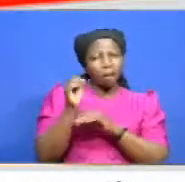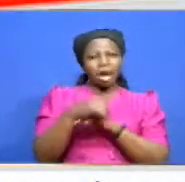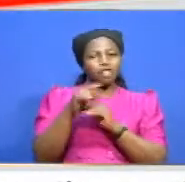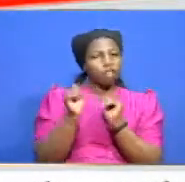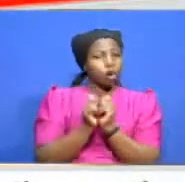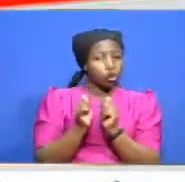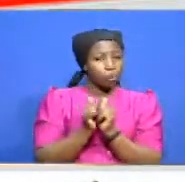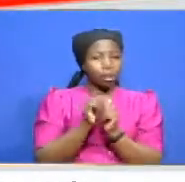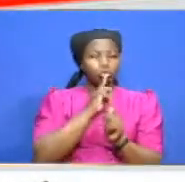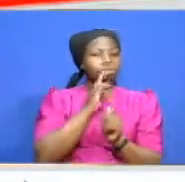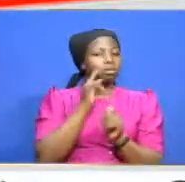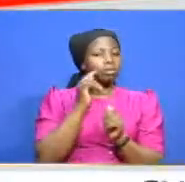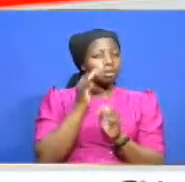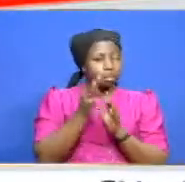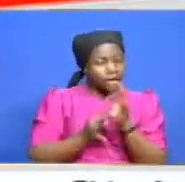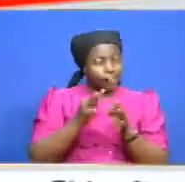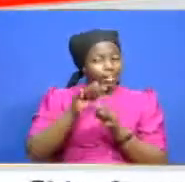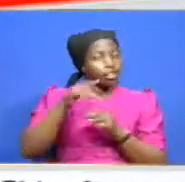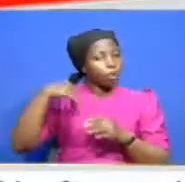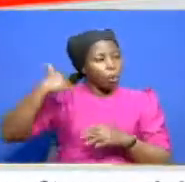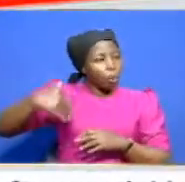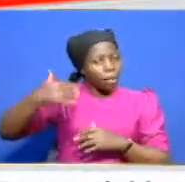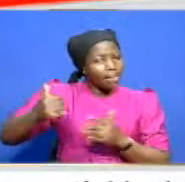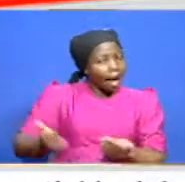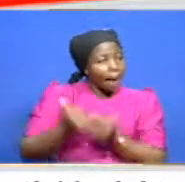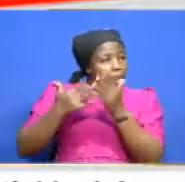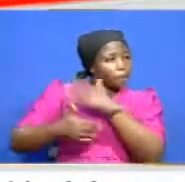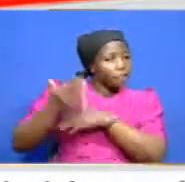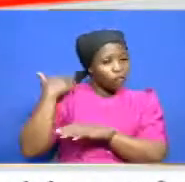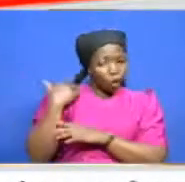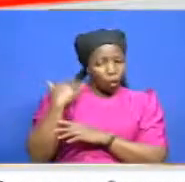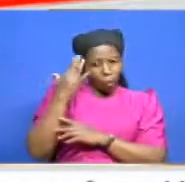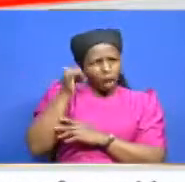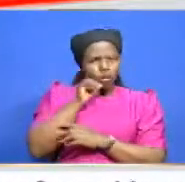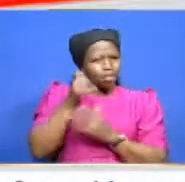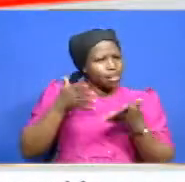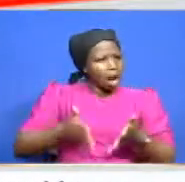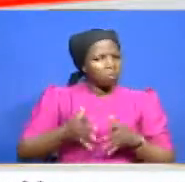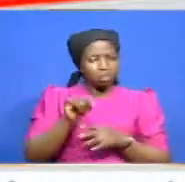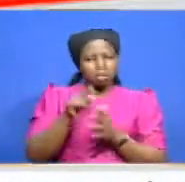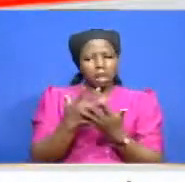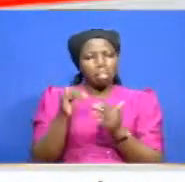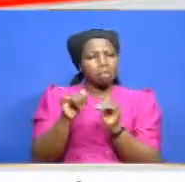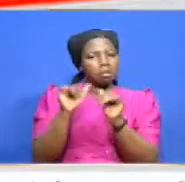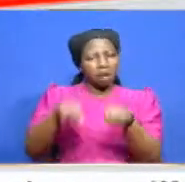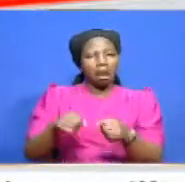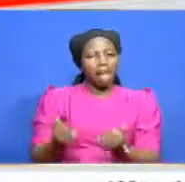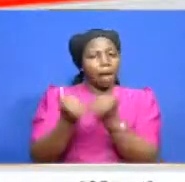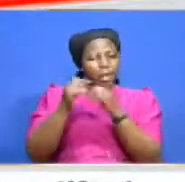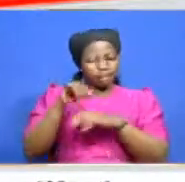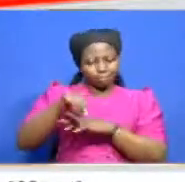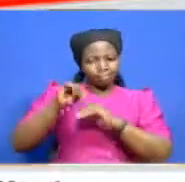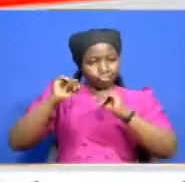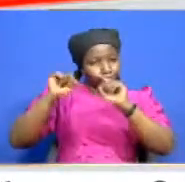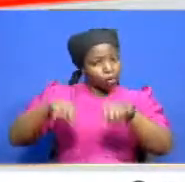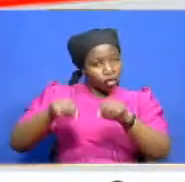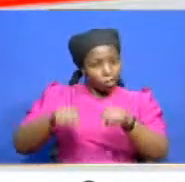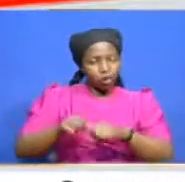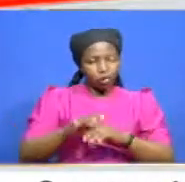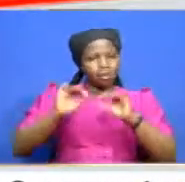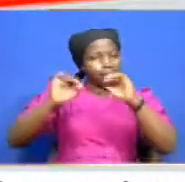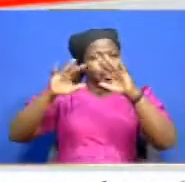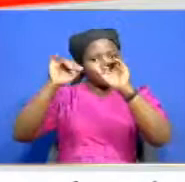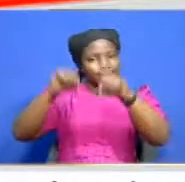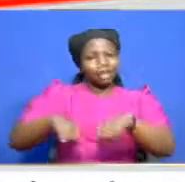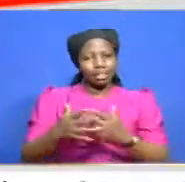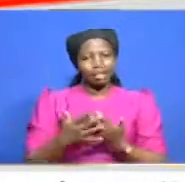So if it has always happened, why can't we do it now? It is something that can be done. It is possible that teachers can be